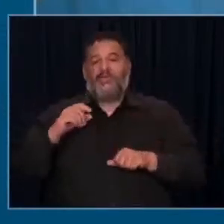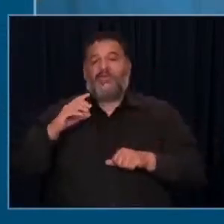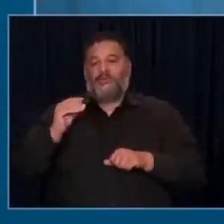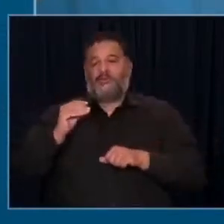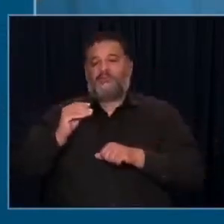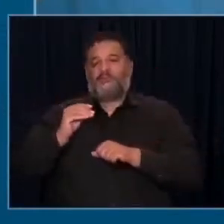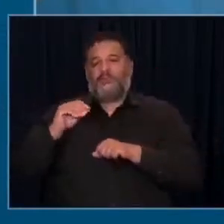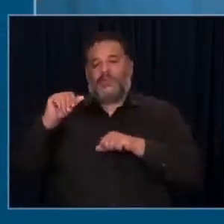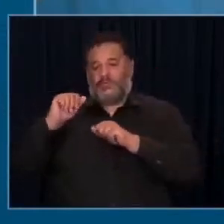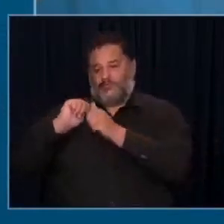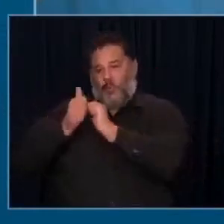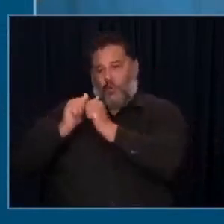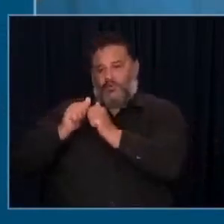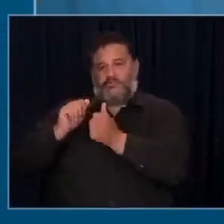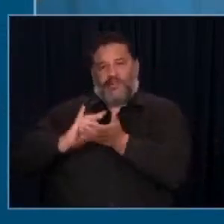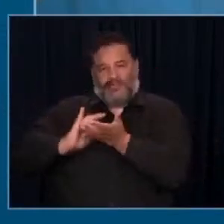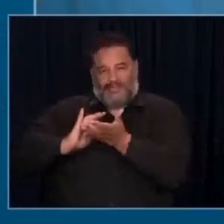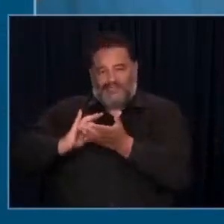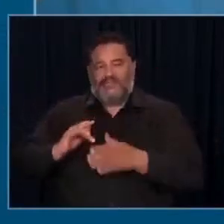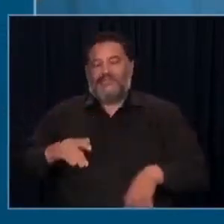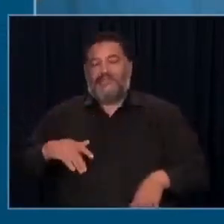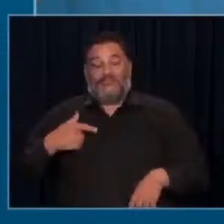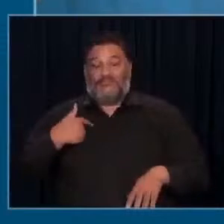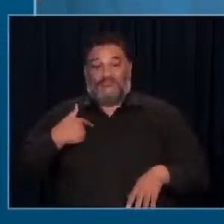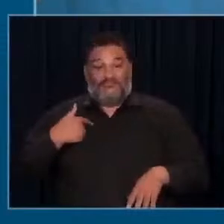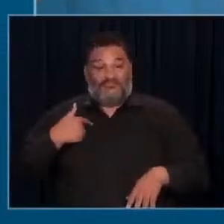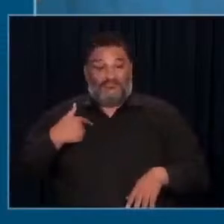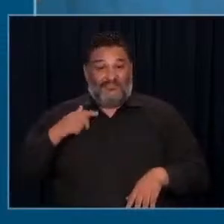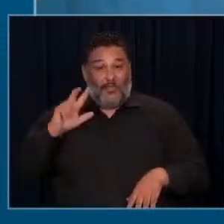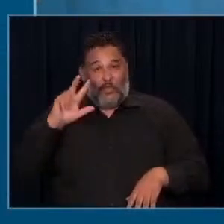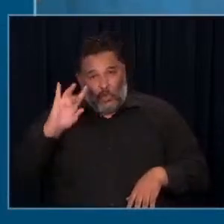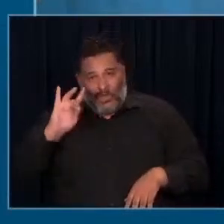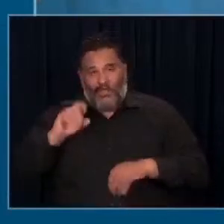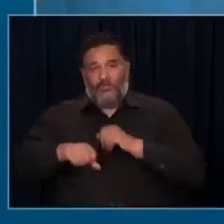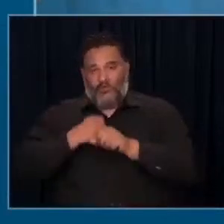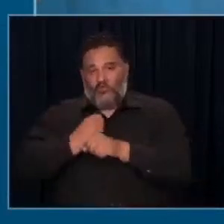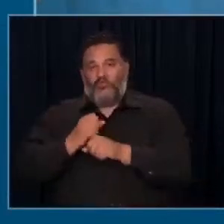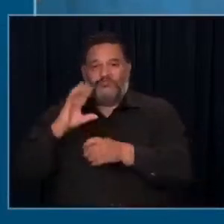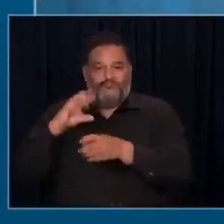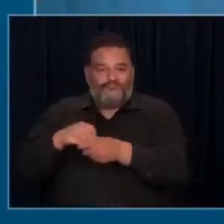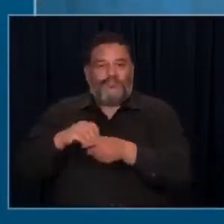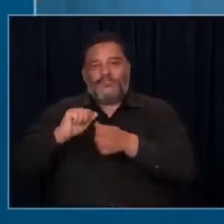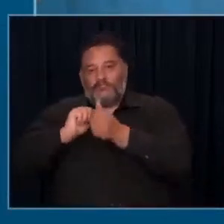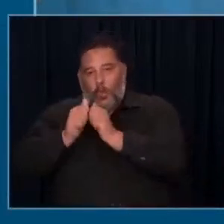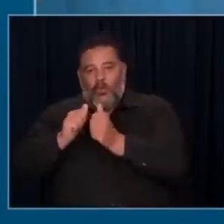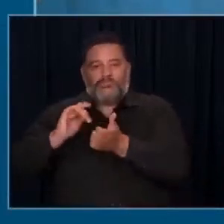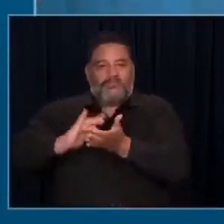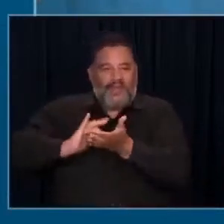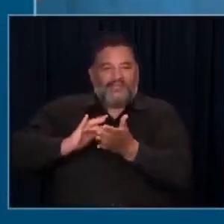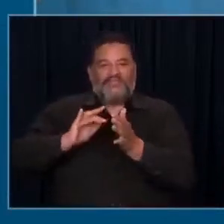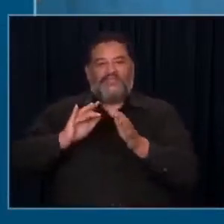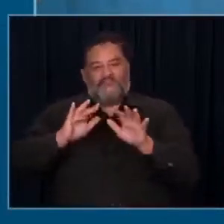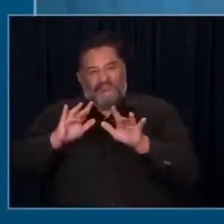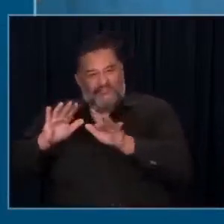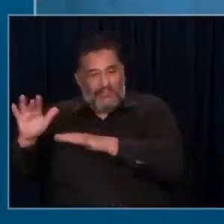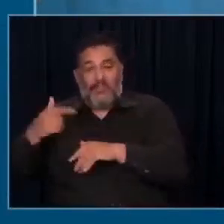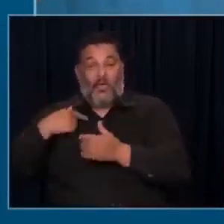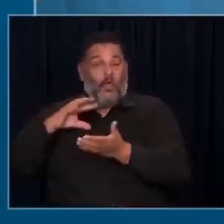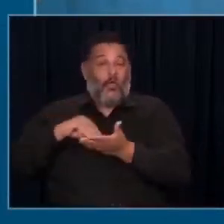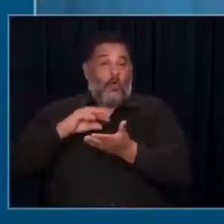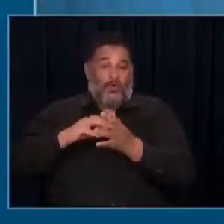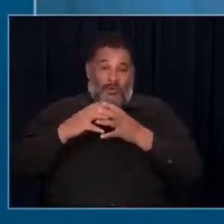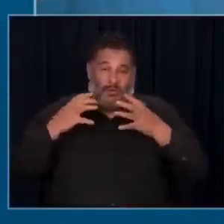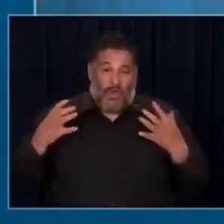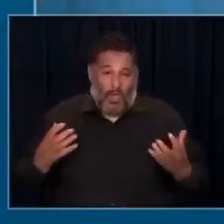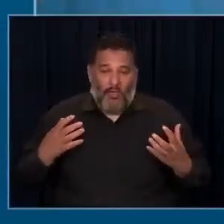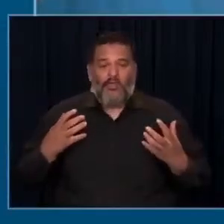medicine. Like I said, I spent 38 years in sports medicine. And I got to learn a lot about